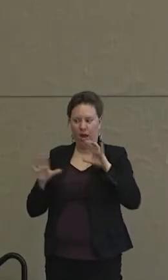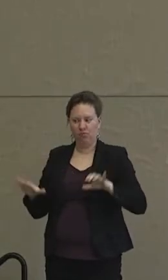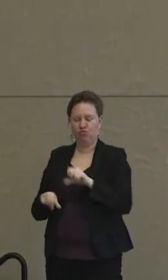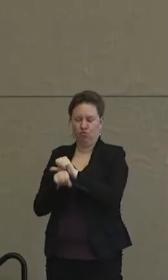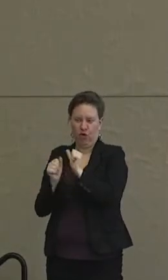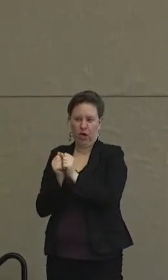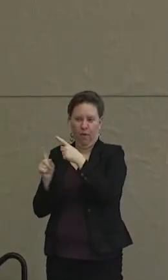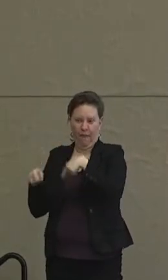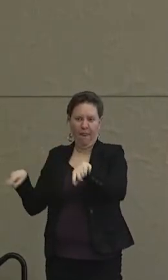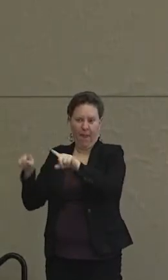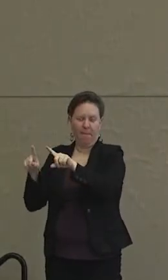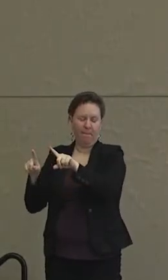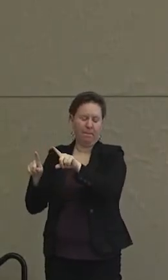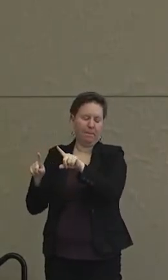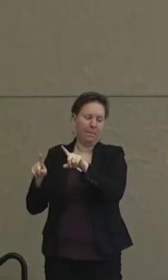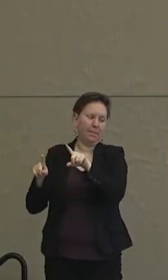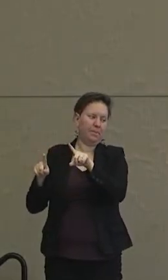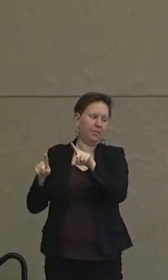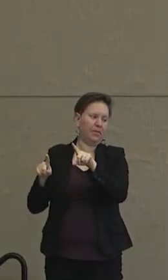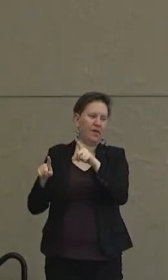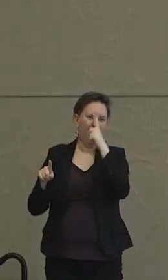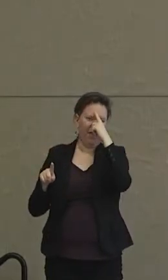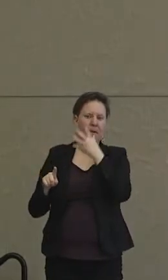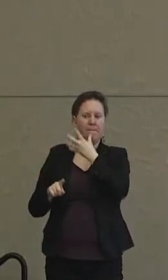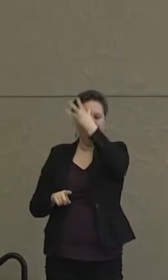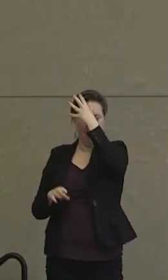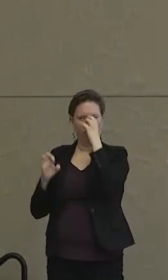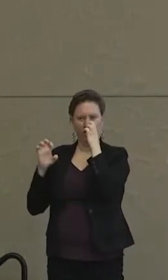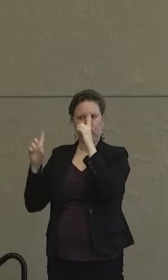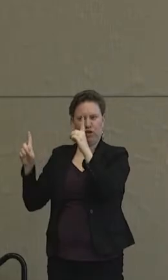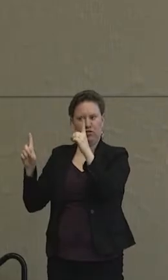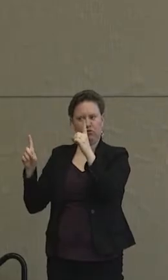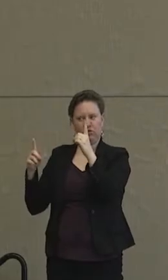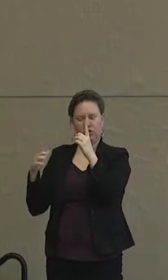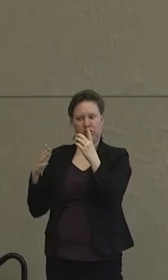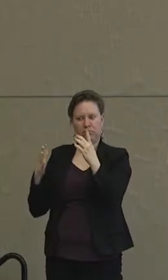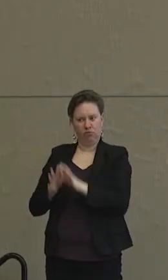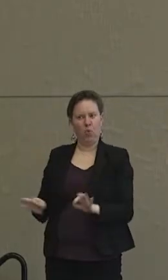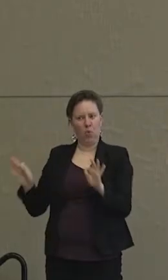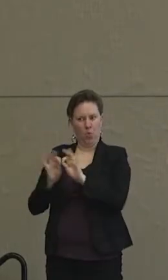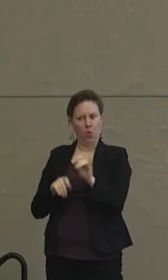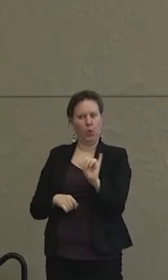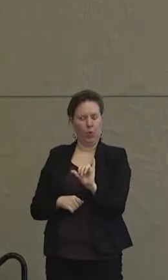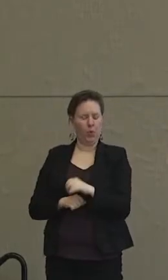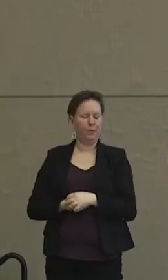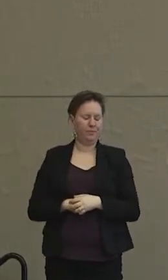work back with them. I think parent education is a big thing too.